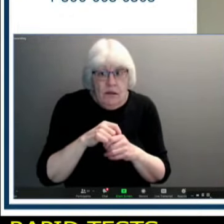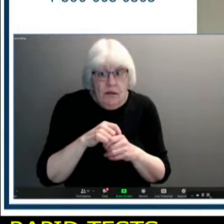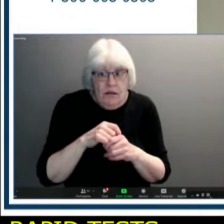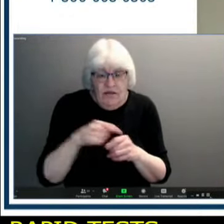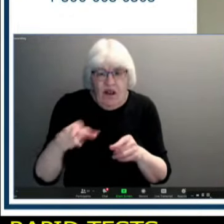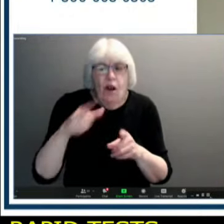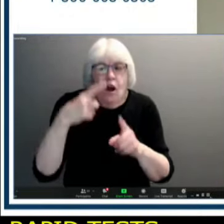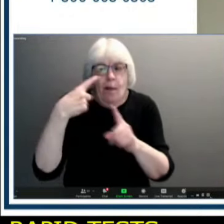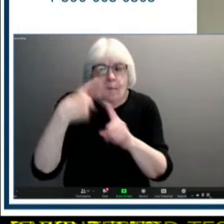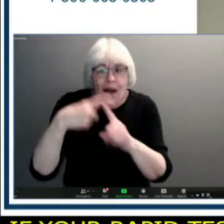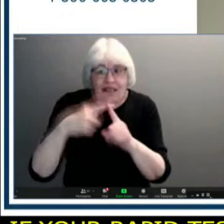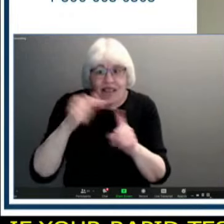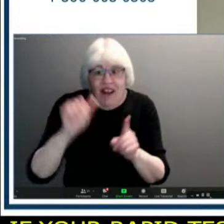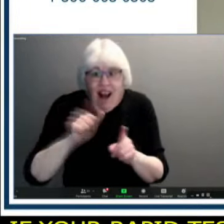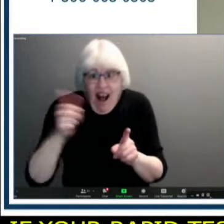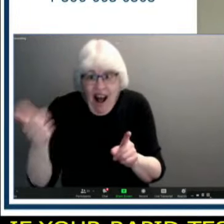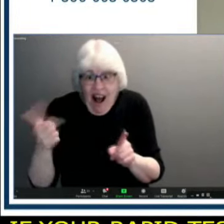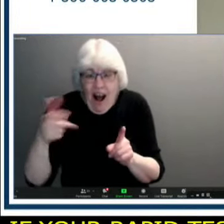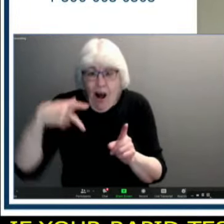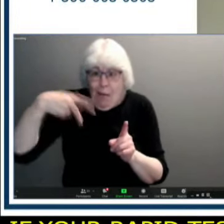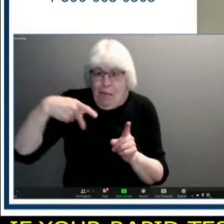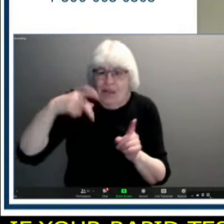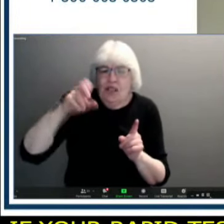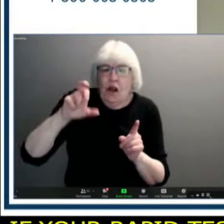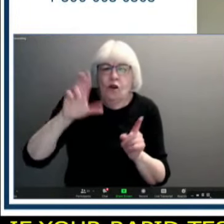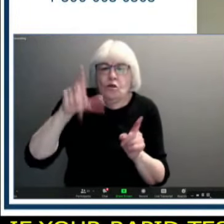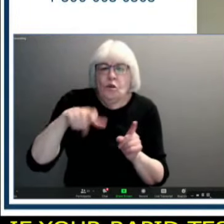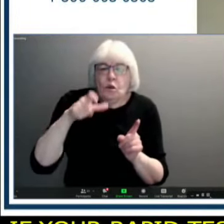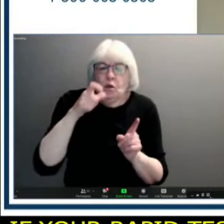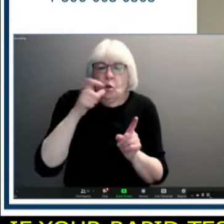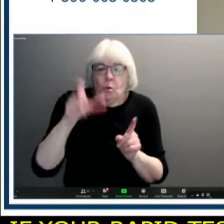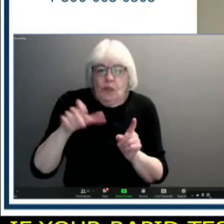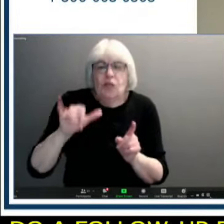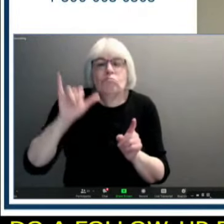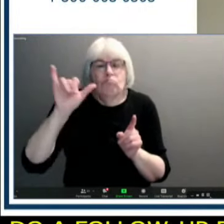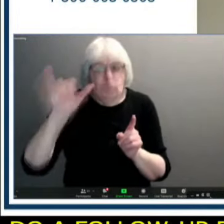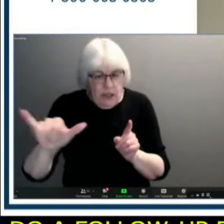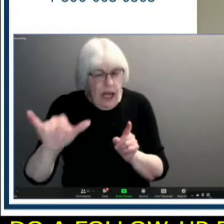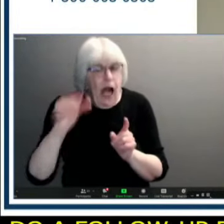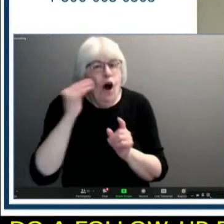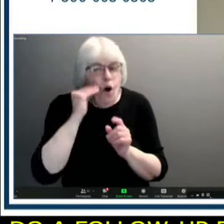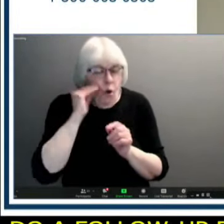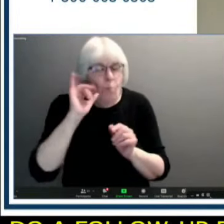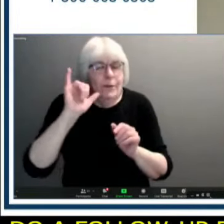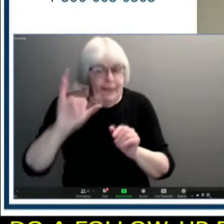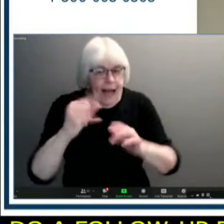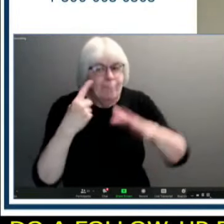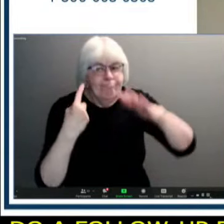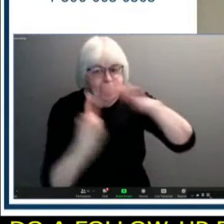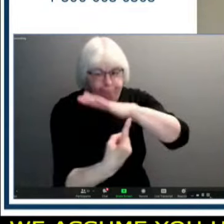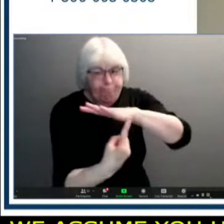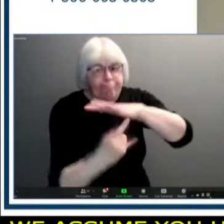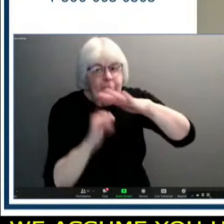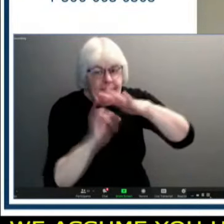COVID and then follow with isolation and notifying your close contacts. People have become used to using rapid tests,